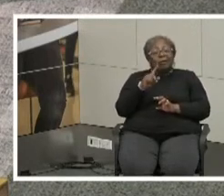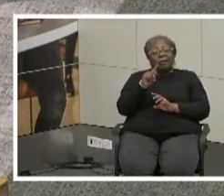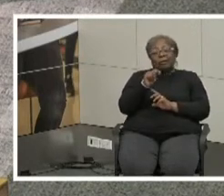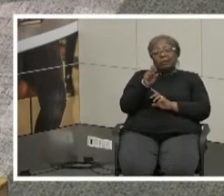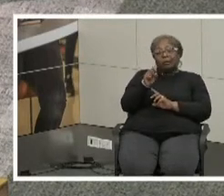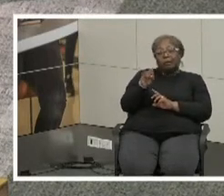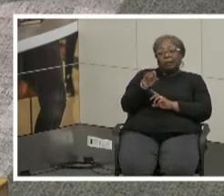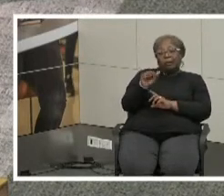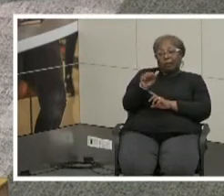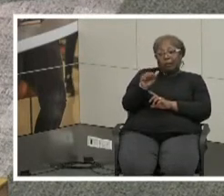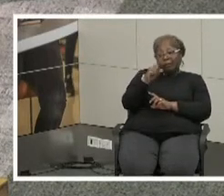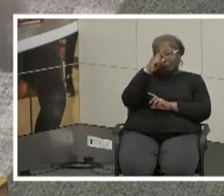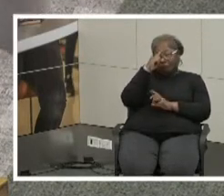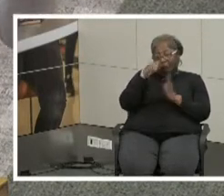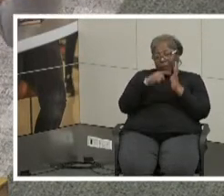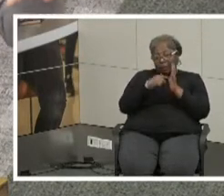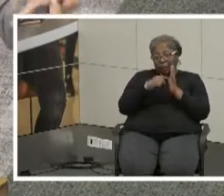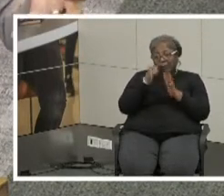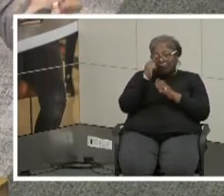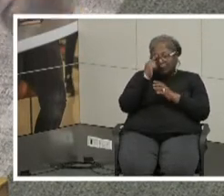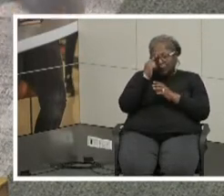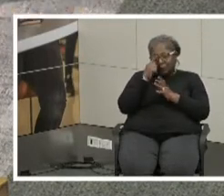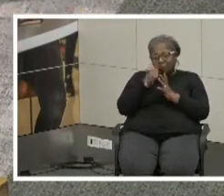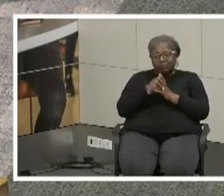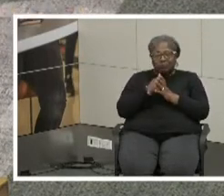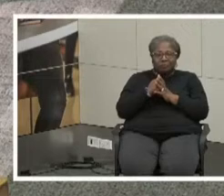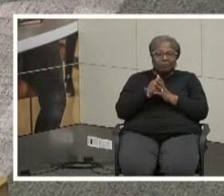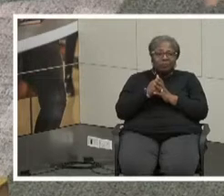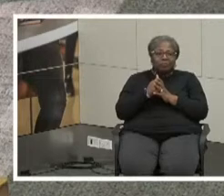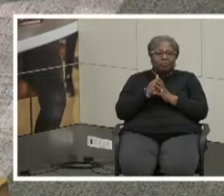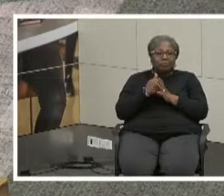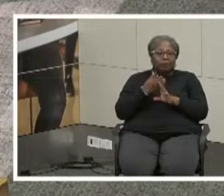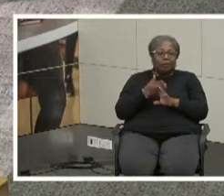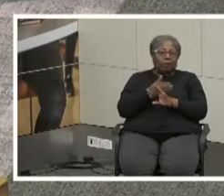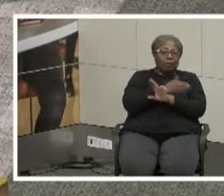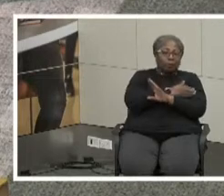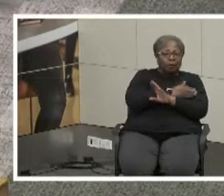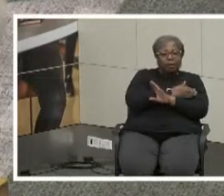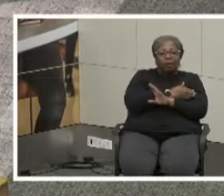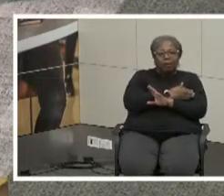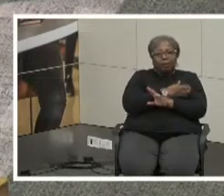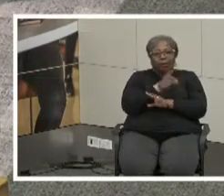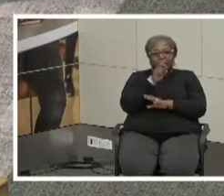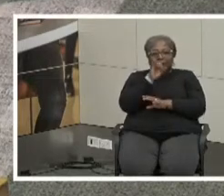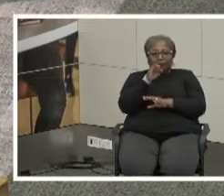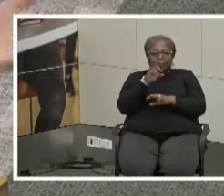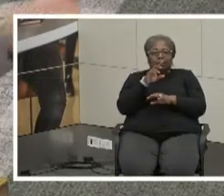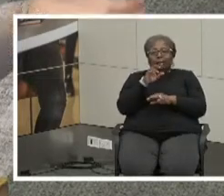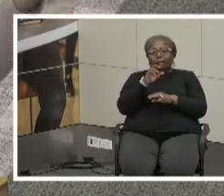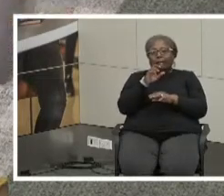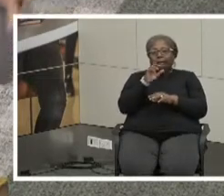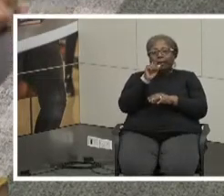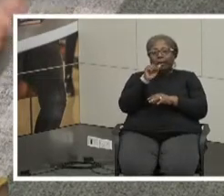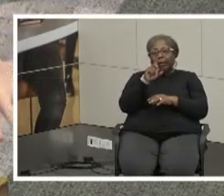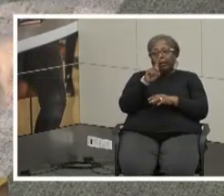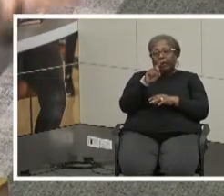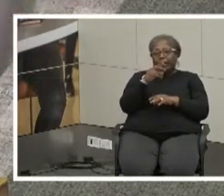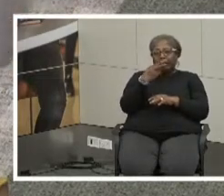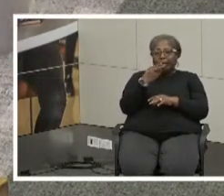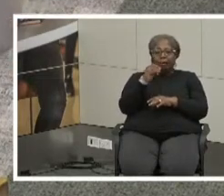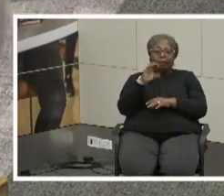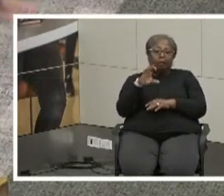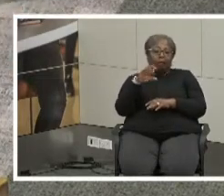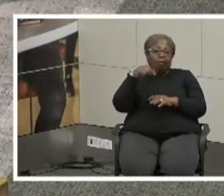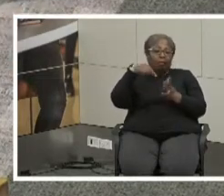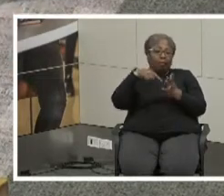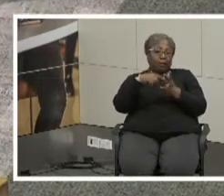tsia for example um it uh prior it was kind of done on an ad hoc basis where this year we